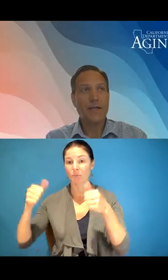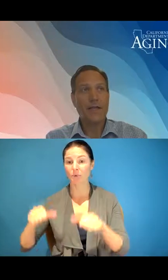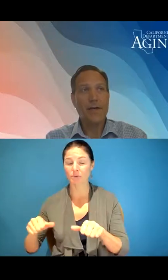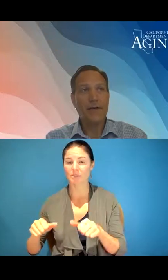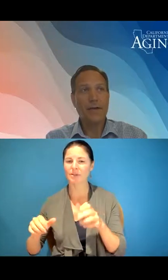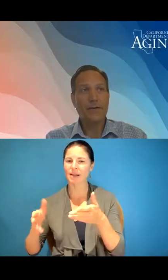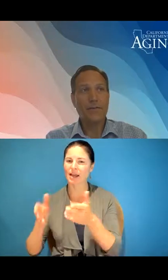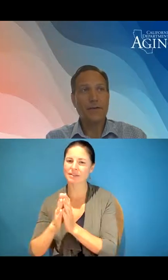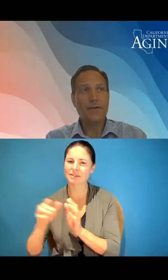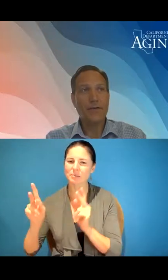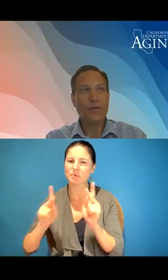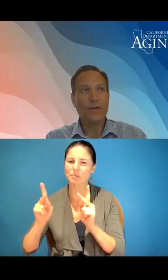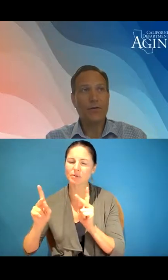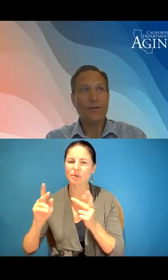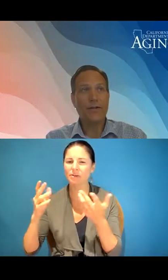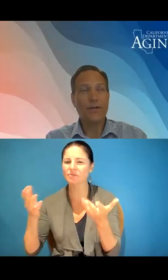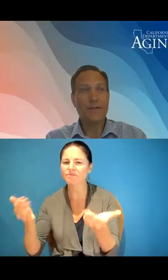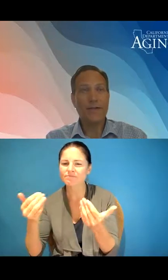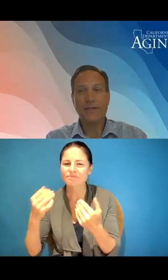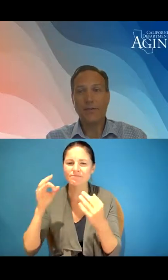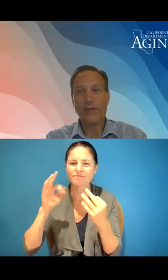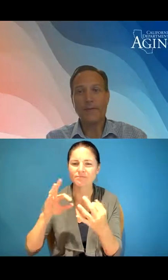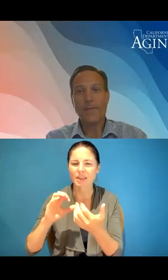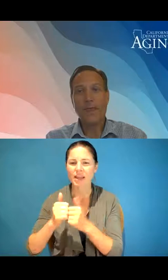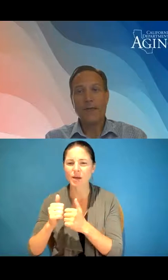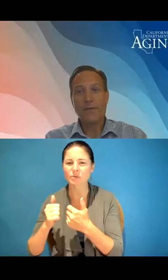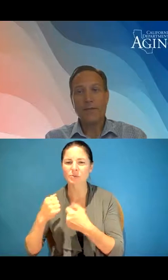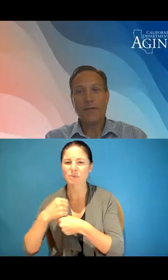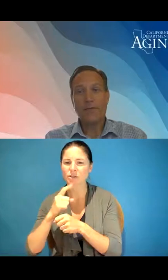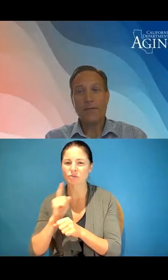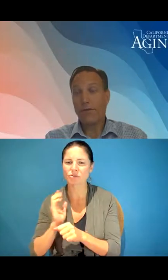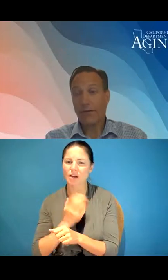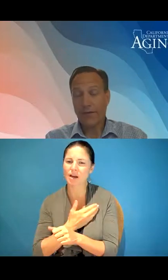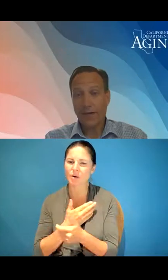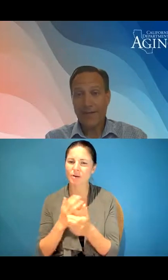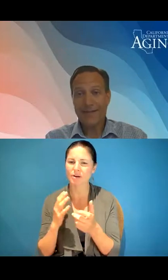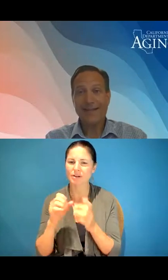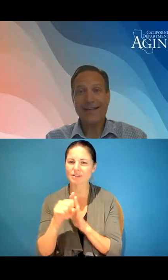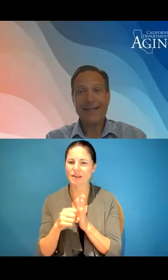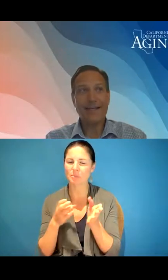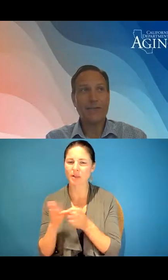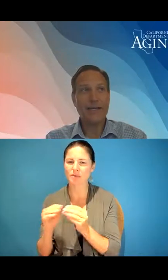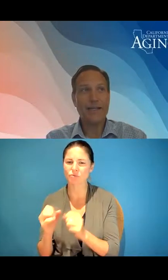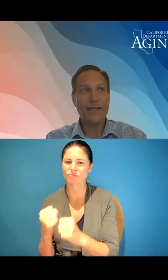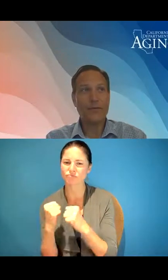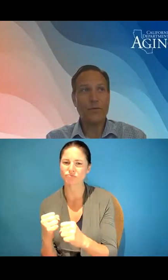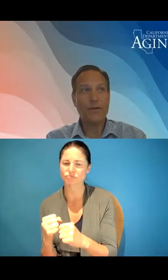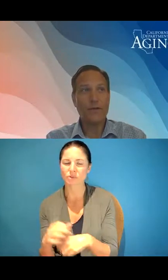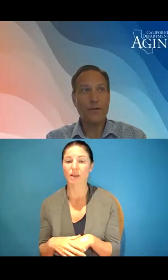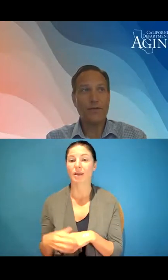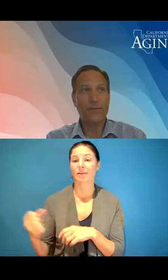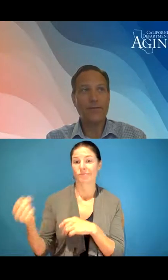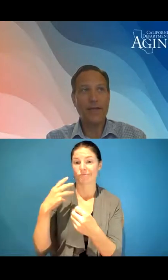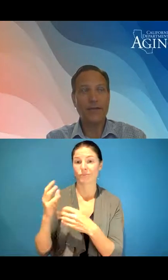ideas about how to improve and strengthen our Old Americans Act state plan. We received over 300 comments, and we